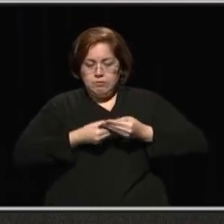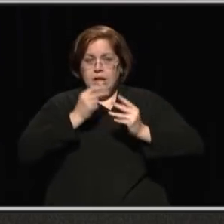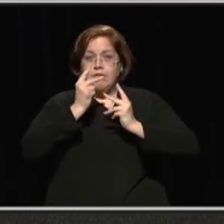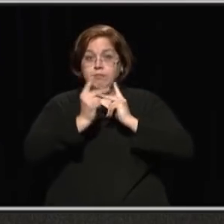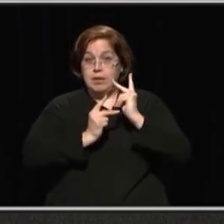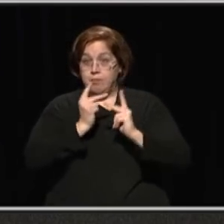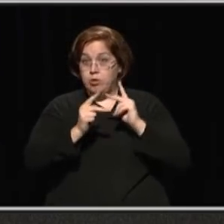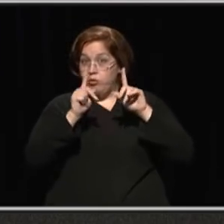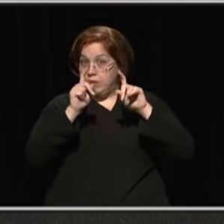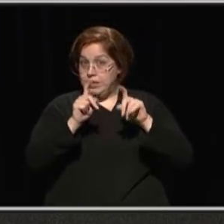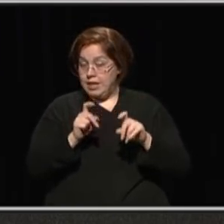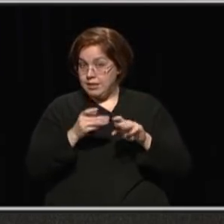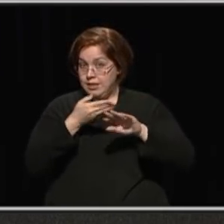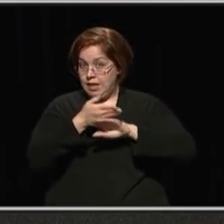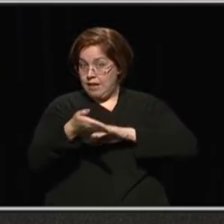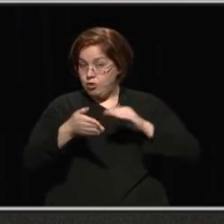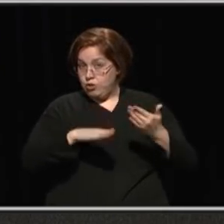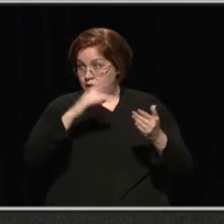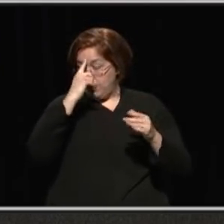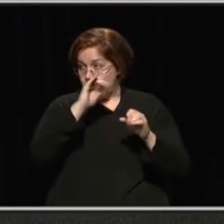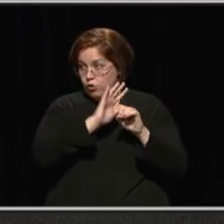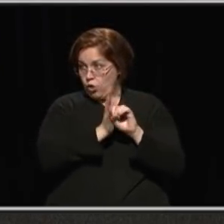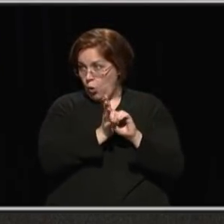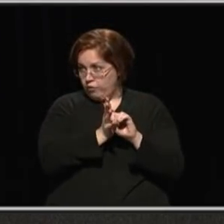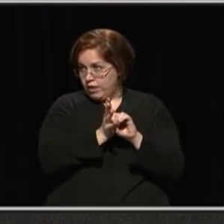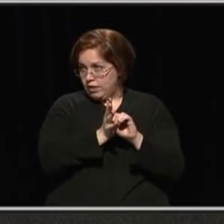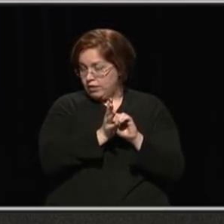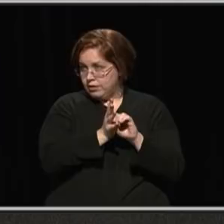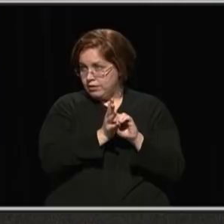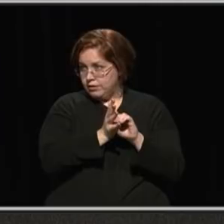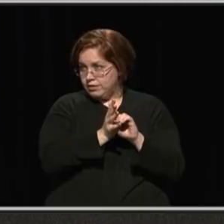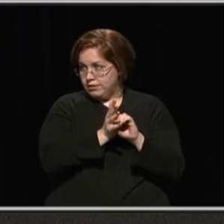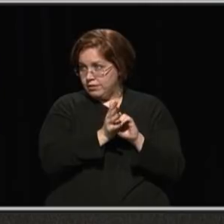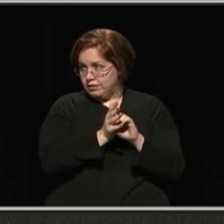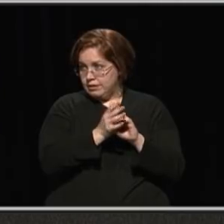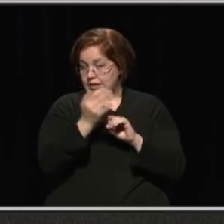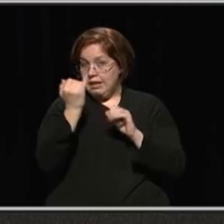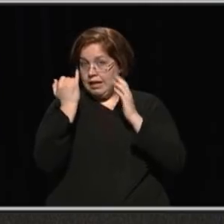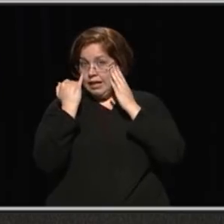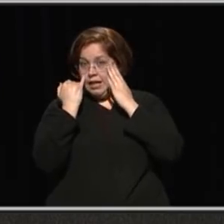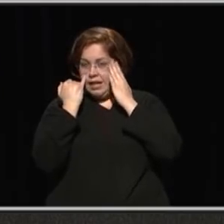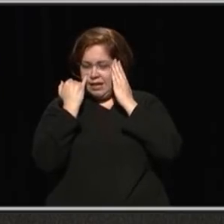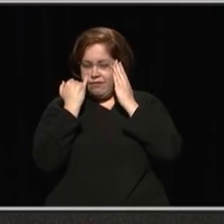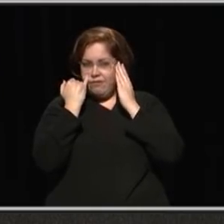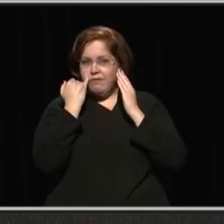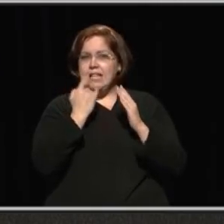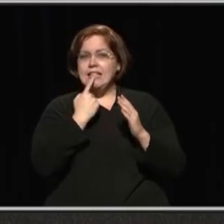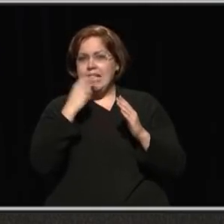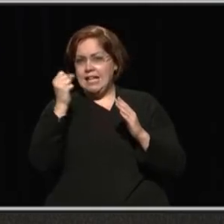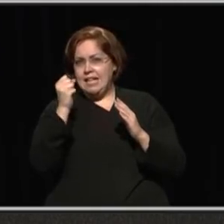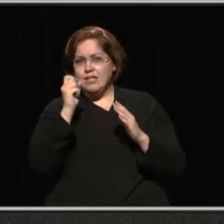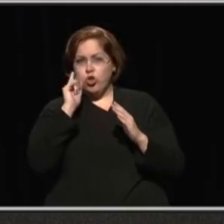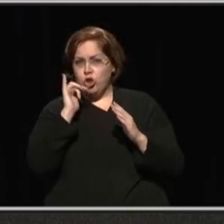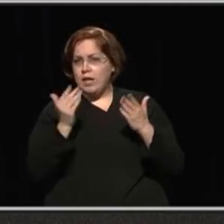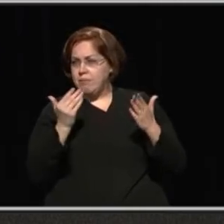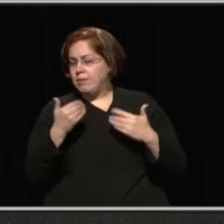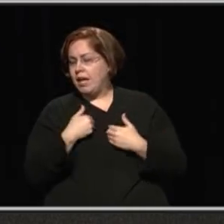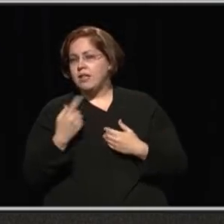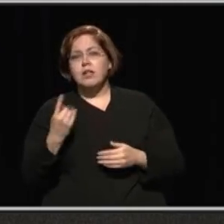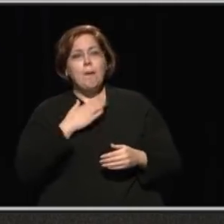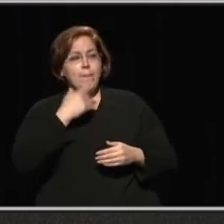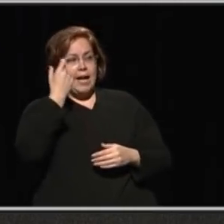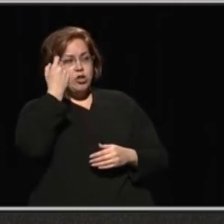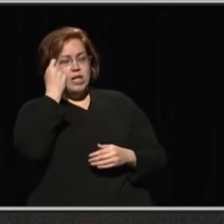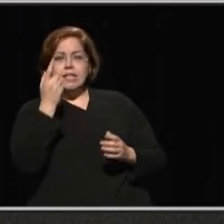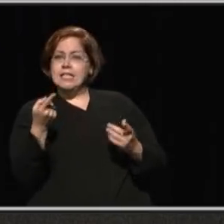been tested for COVID-19 if they've been said to have symptoms? My understanding is that this has been